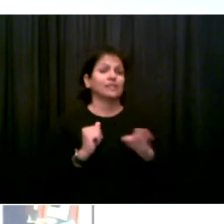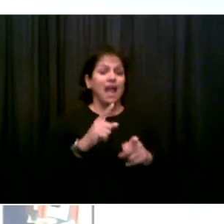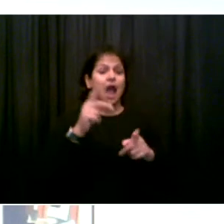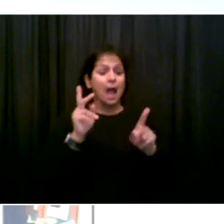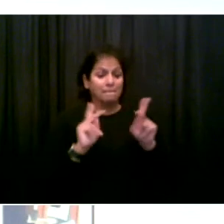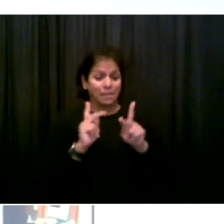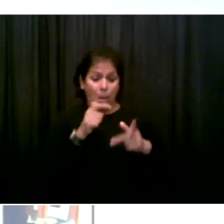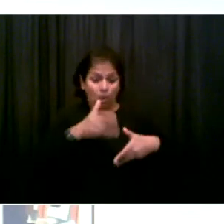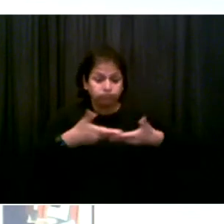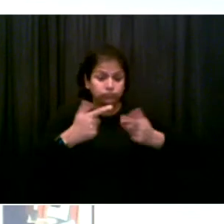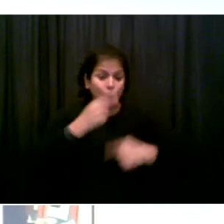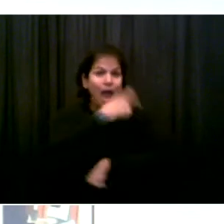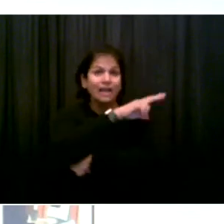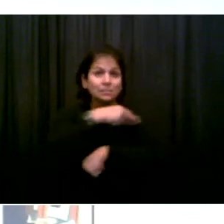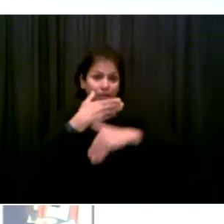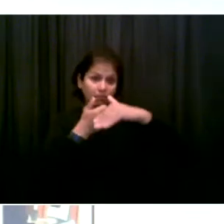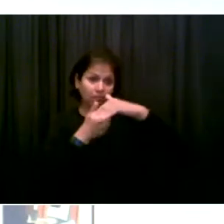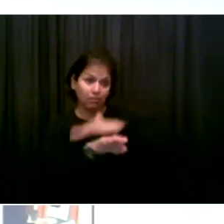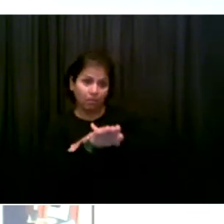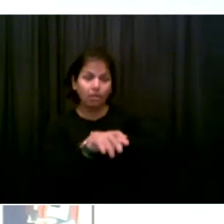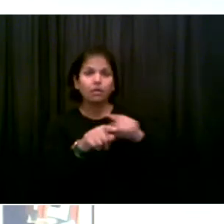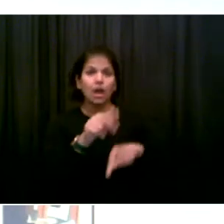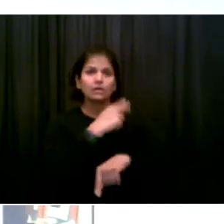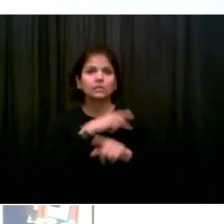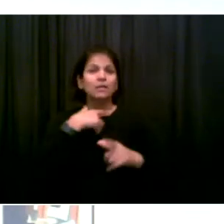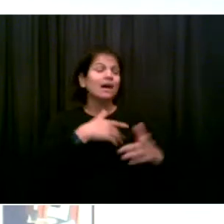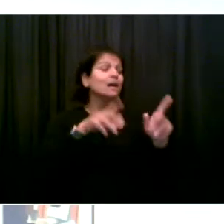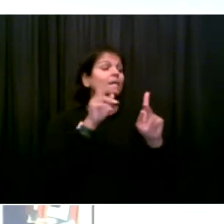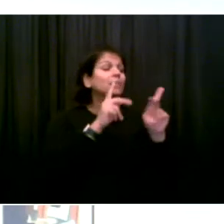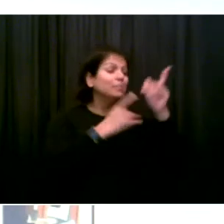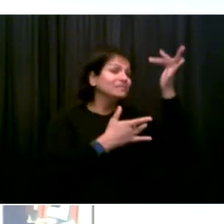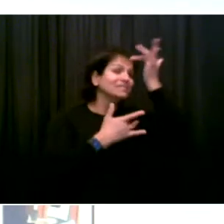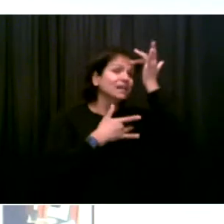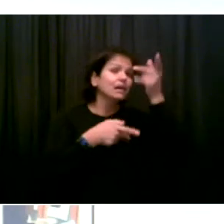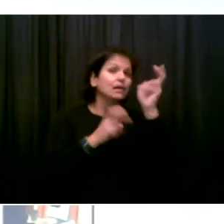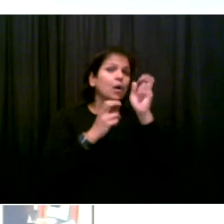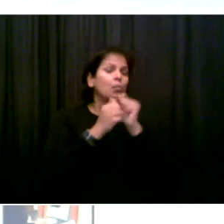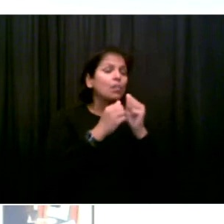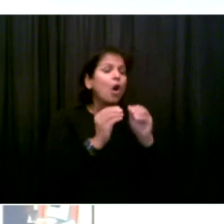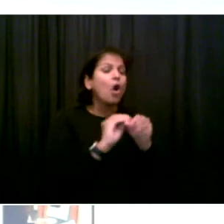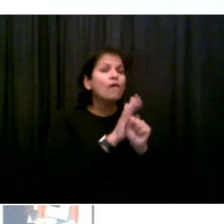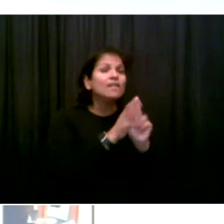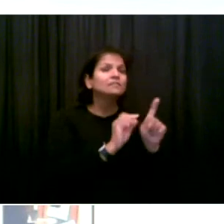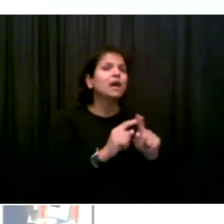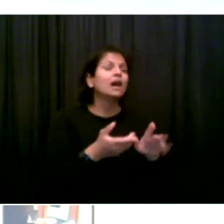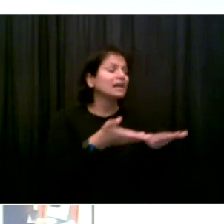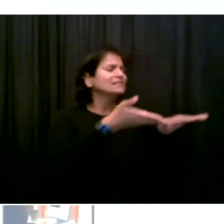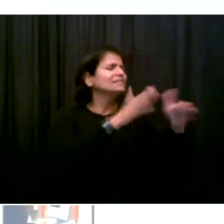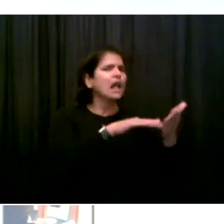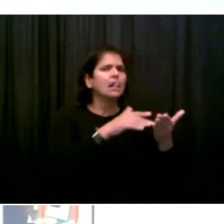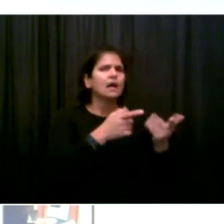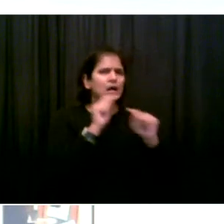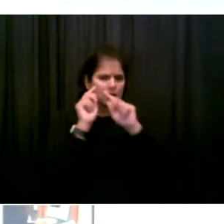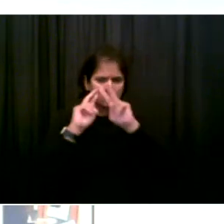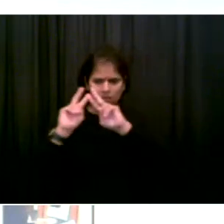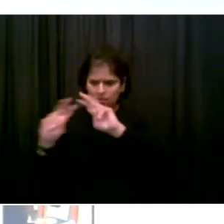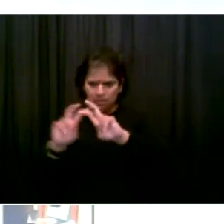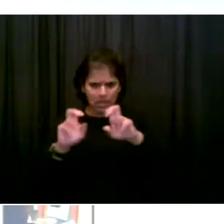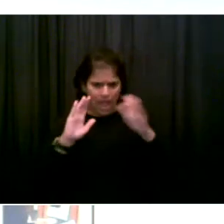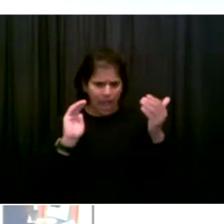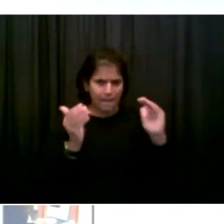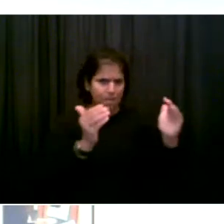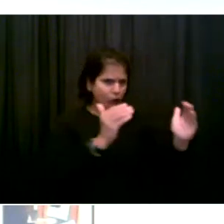well. What we are seeing is that we've had an uptick in cases in recent days, but what we're following